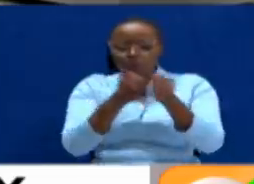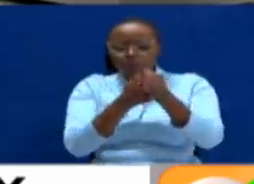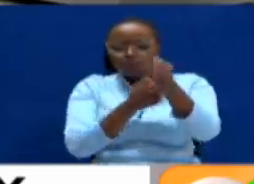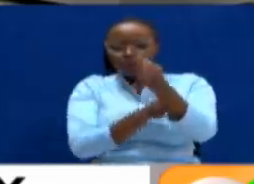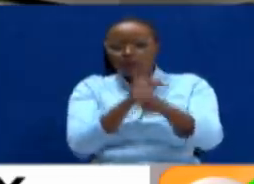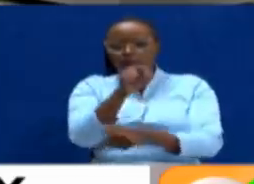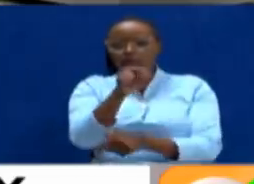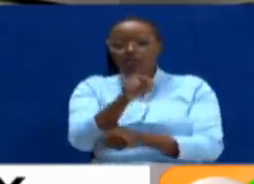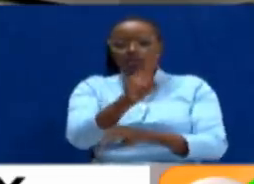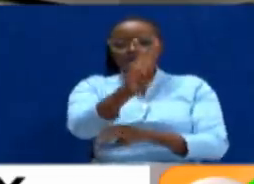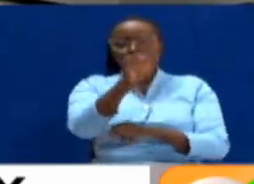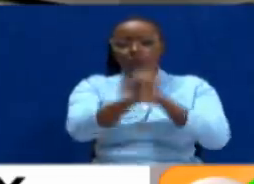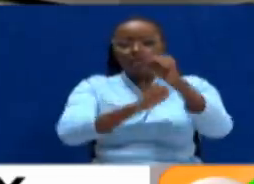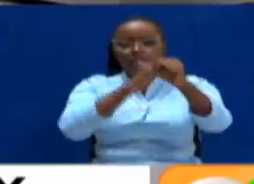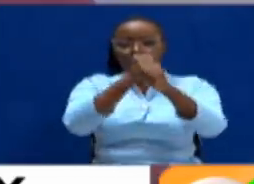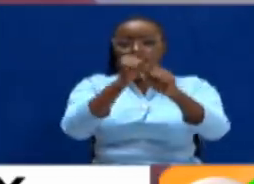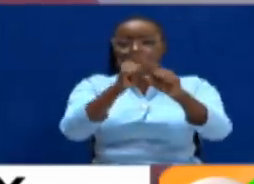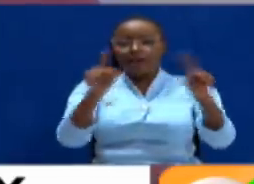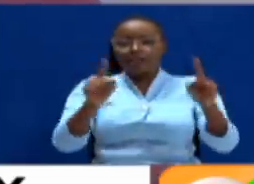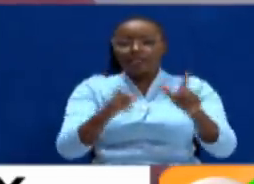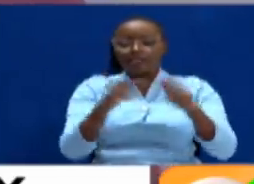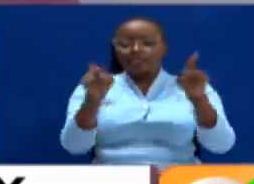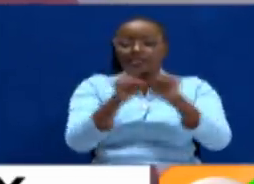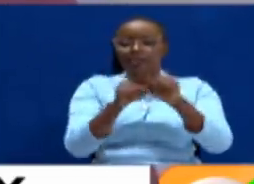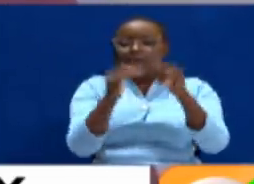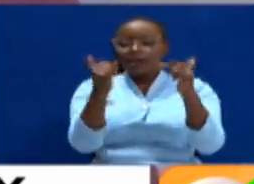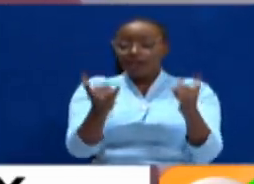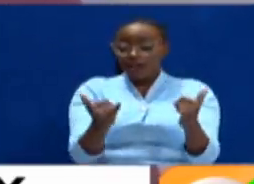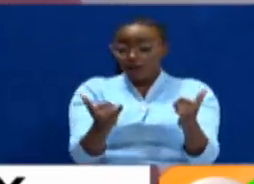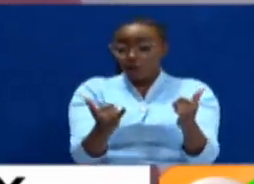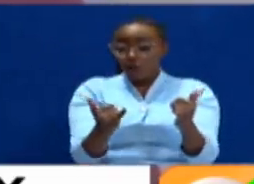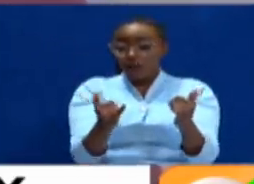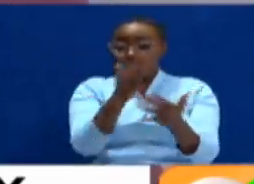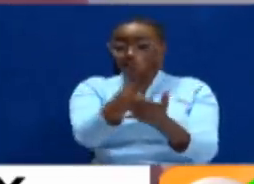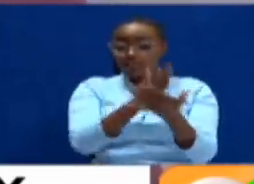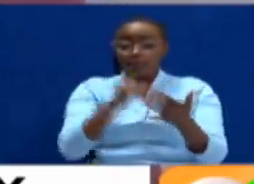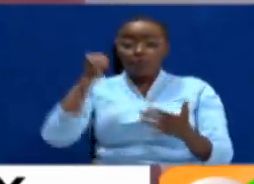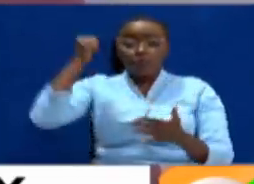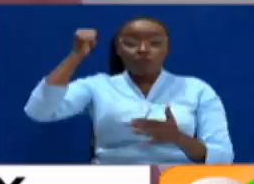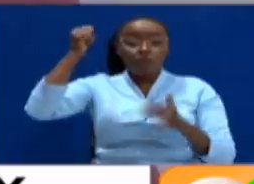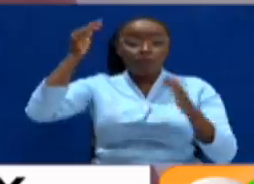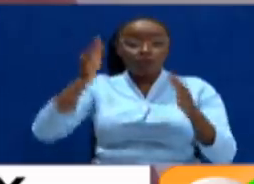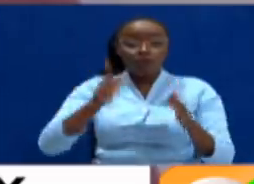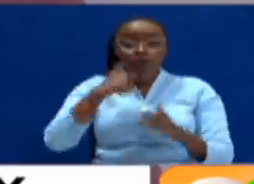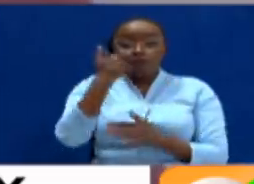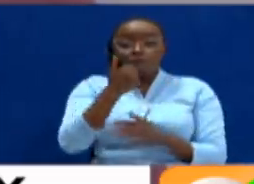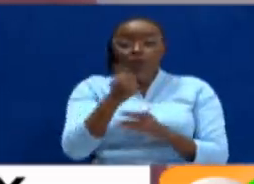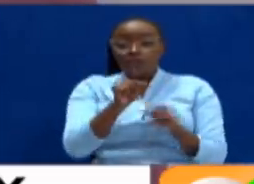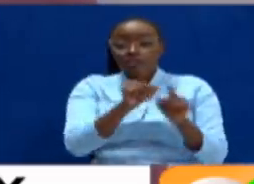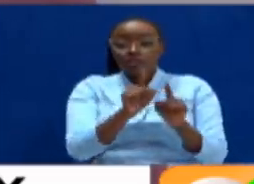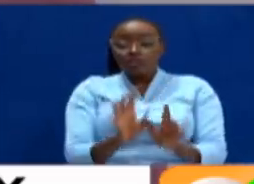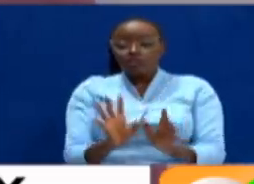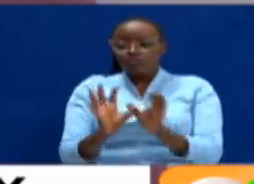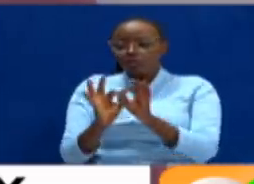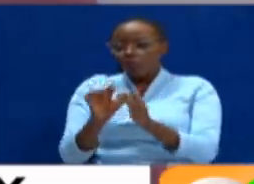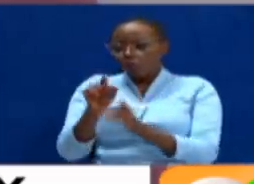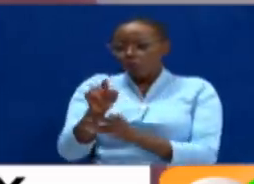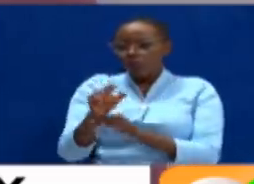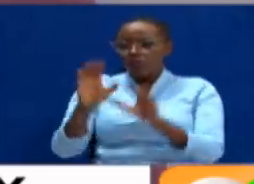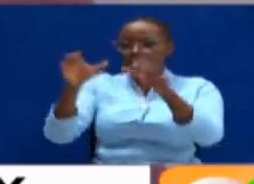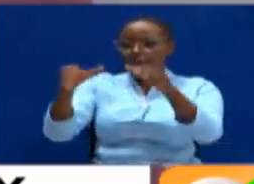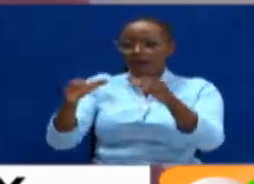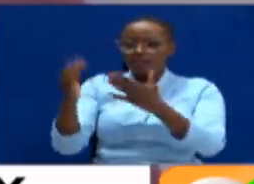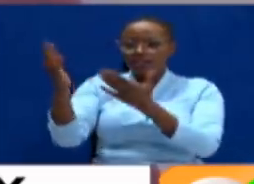is in 2 years, but what about even now? Some of these politicians who are aligning themselves with the ruling party